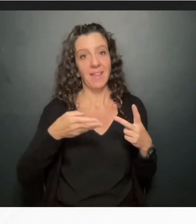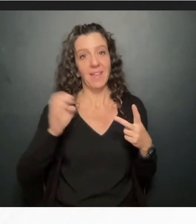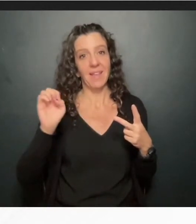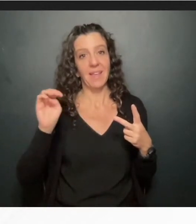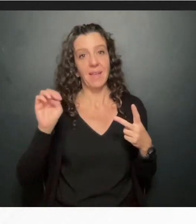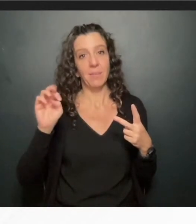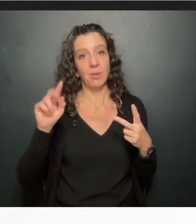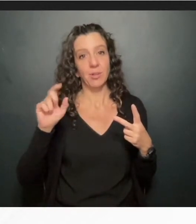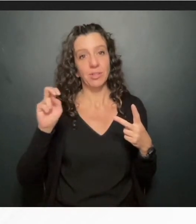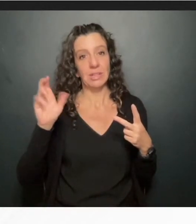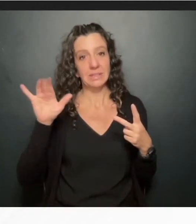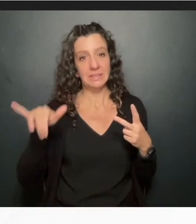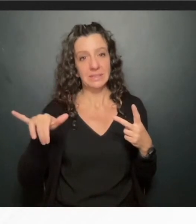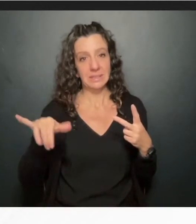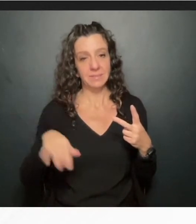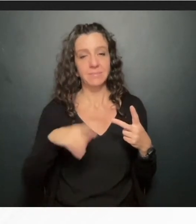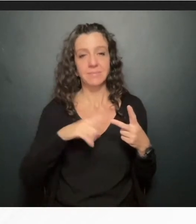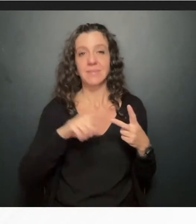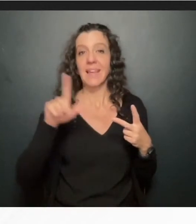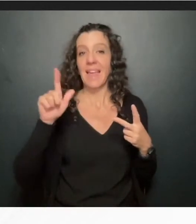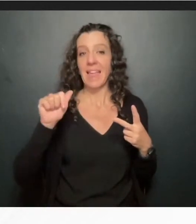lacounty.gov/emergency. Again, that is